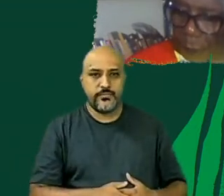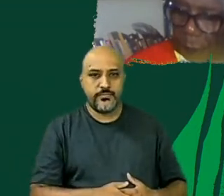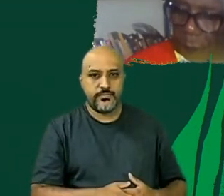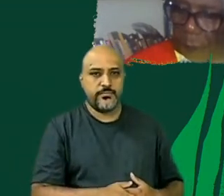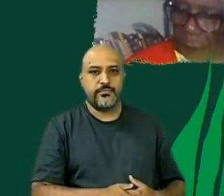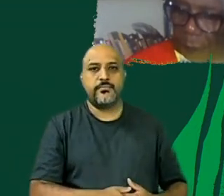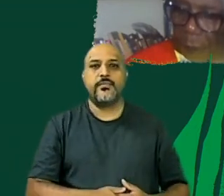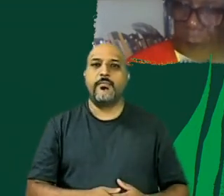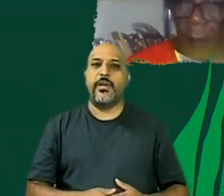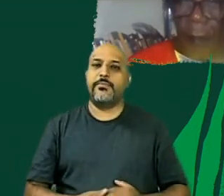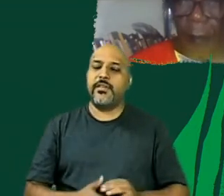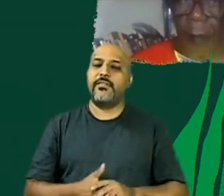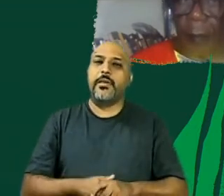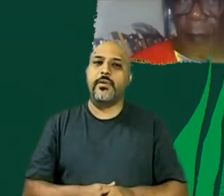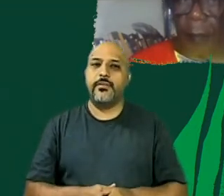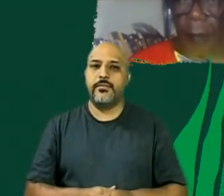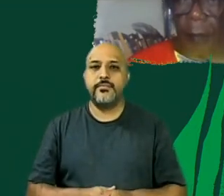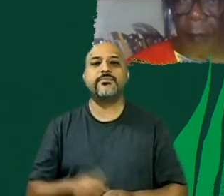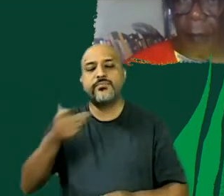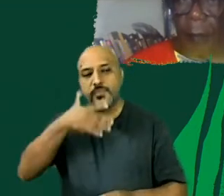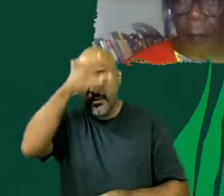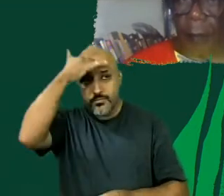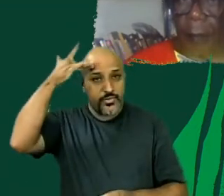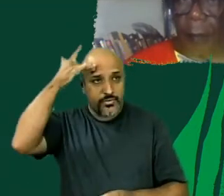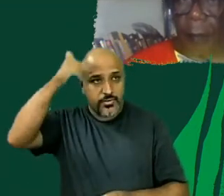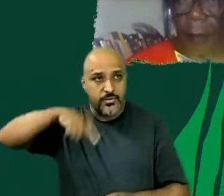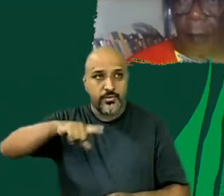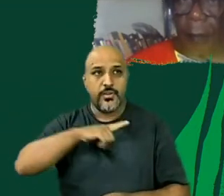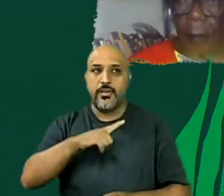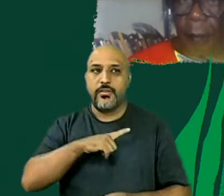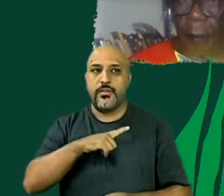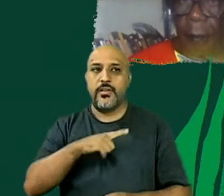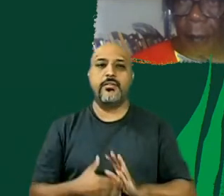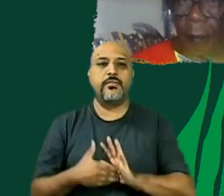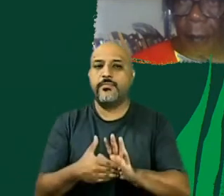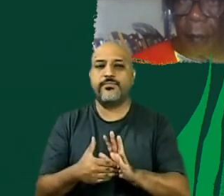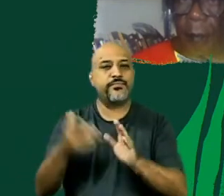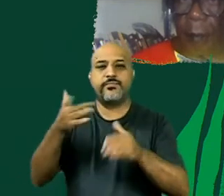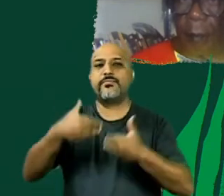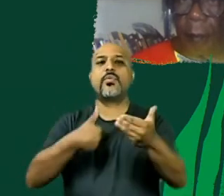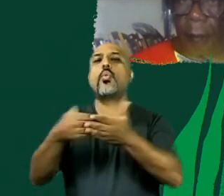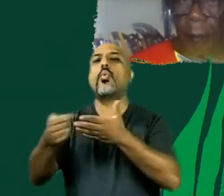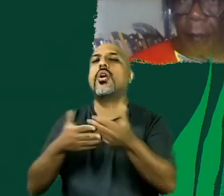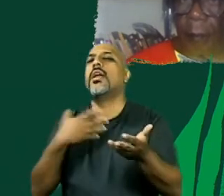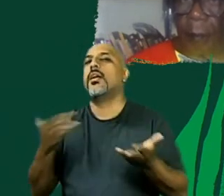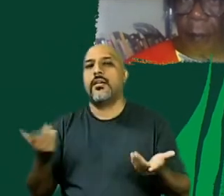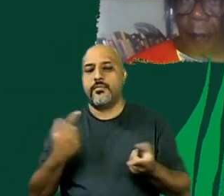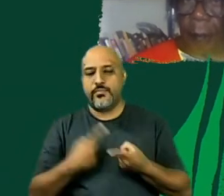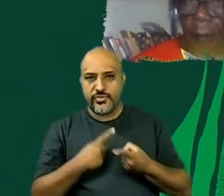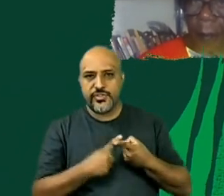even protest anything. I mean, they can't believe that slavery wasn't beneficial.